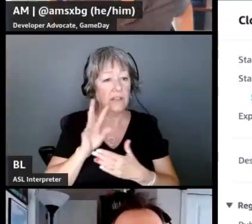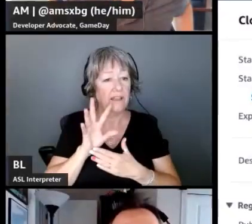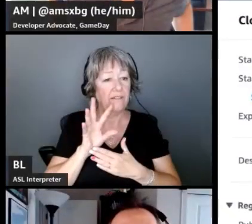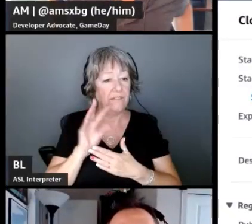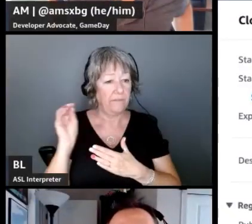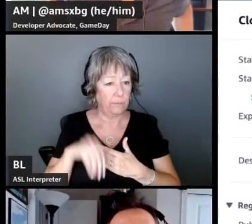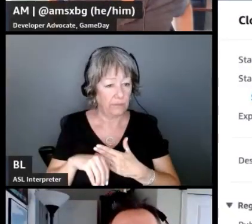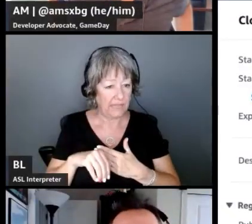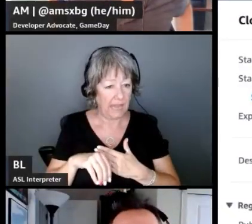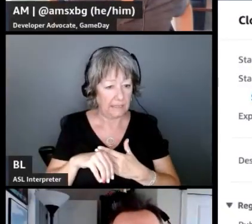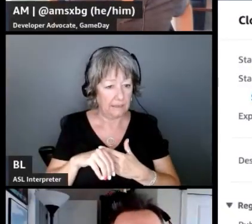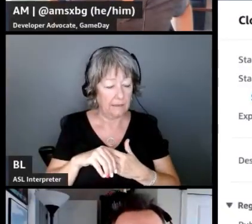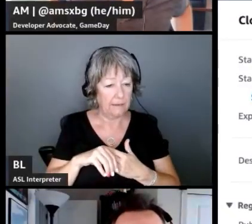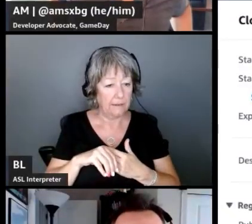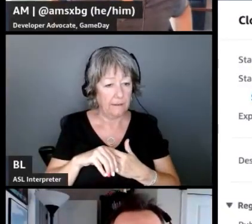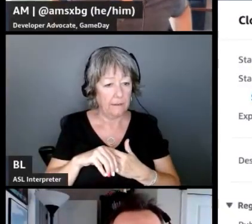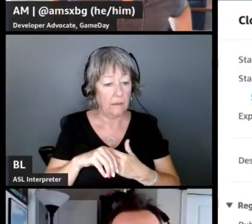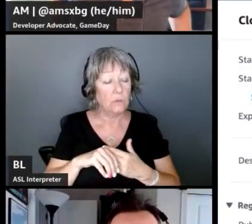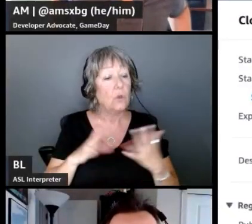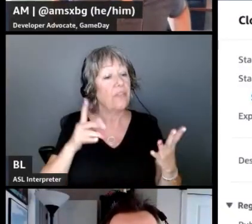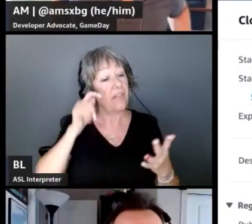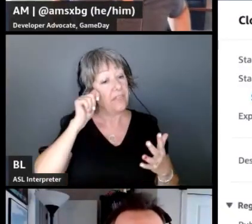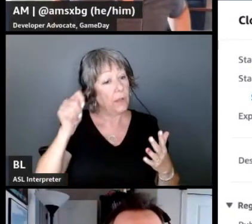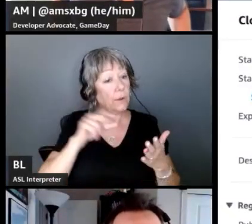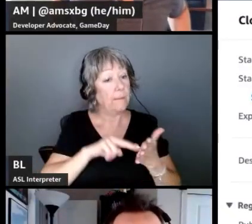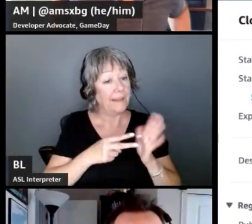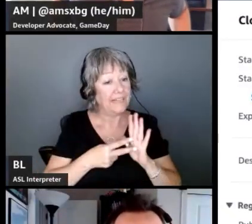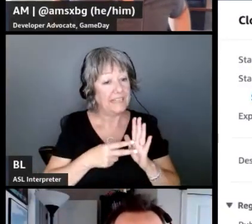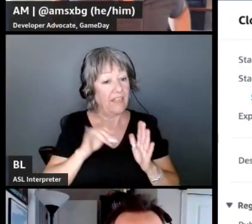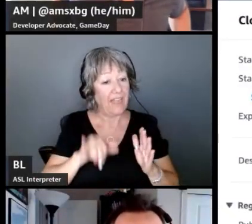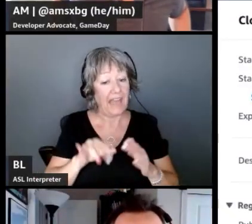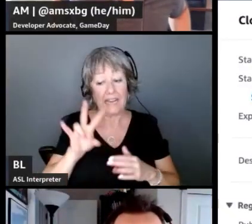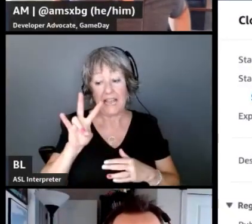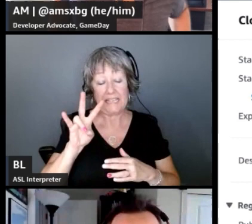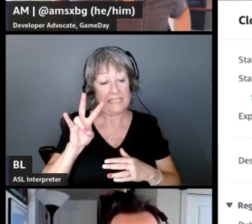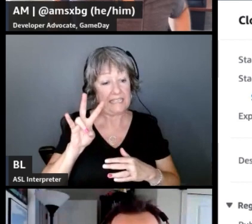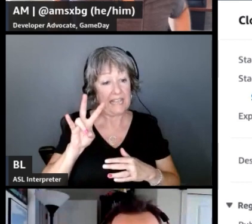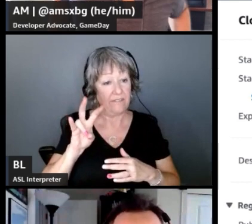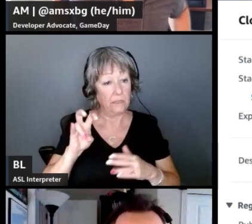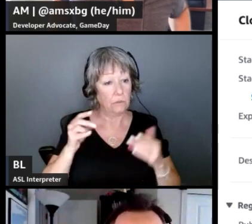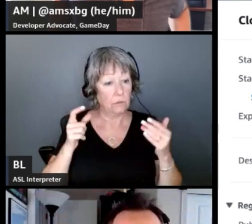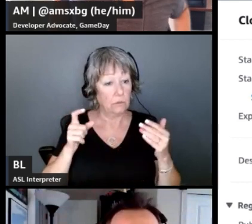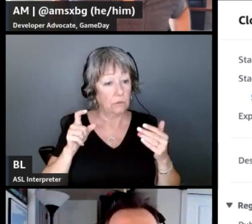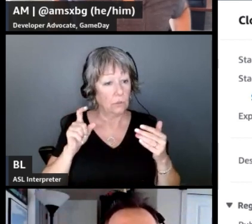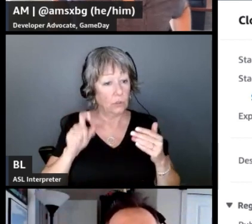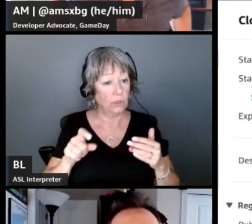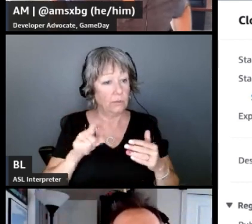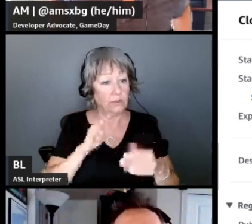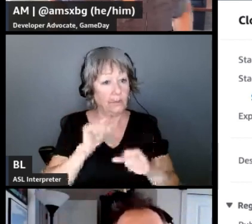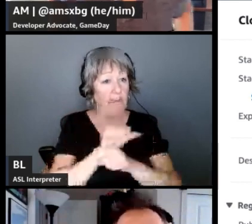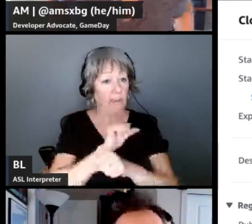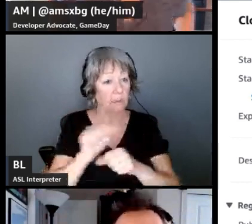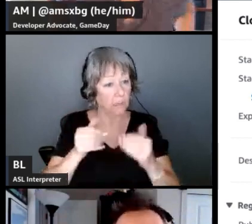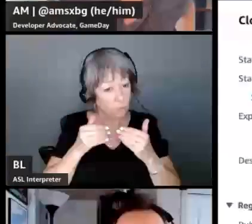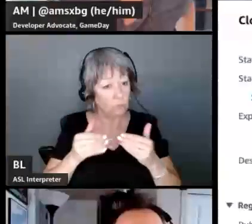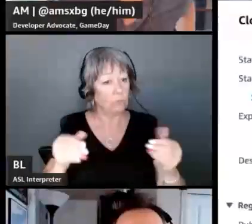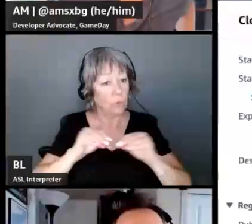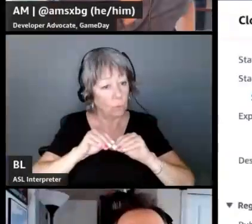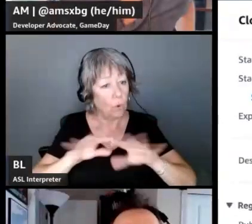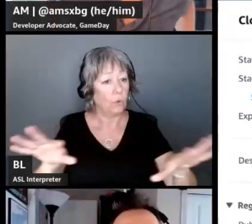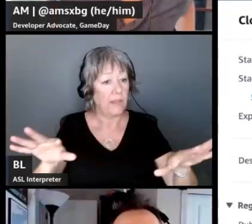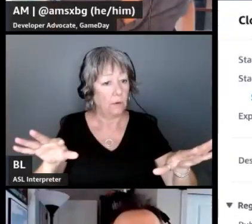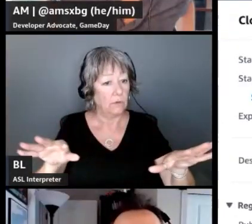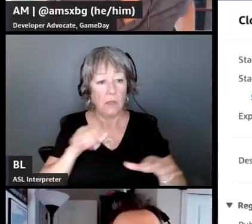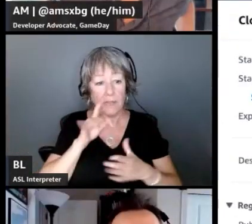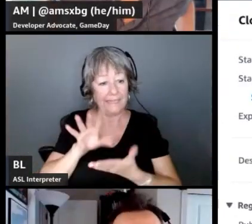right? Mhm. So theoretically, that means 7 should, be actually rolled out to. It doesn't count